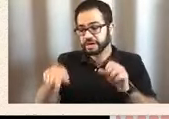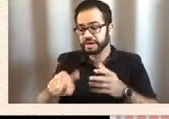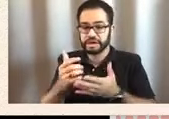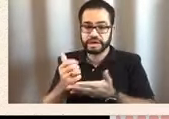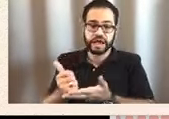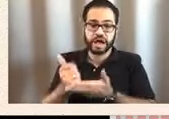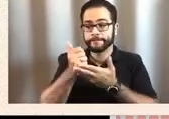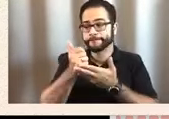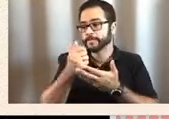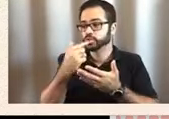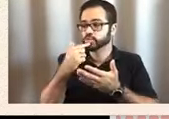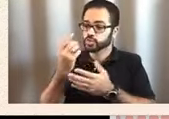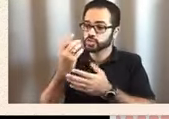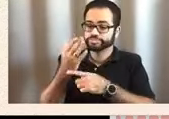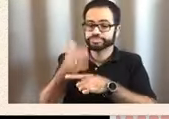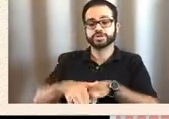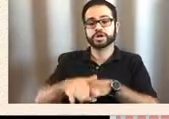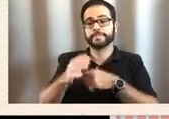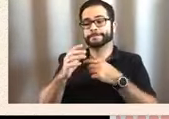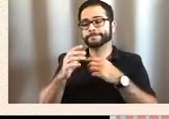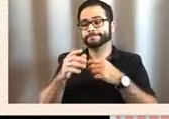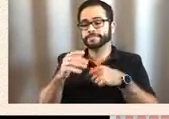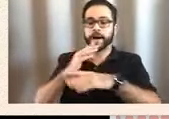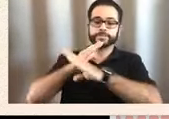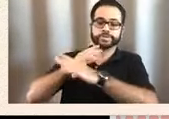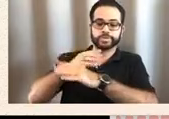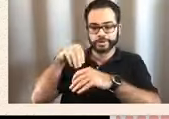in the workplace, or,